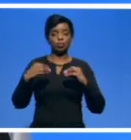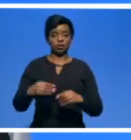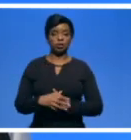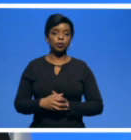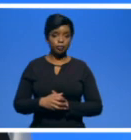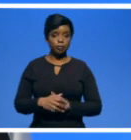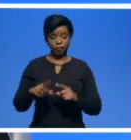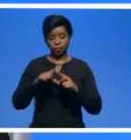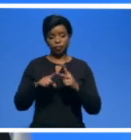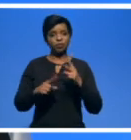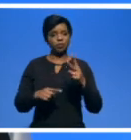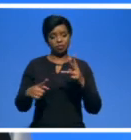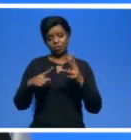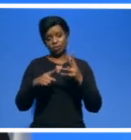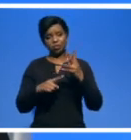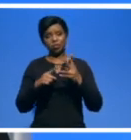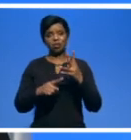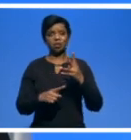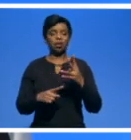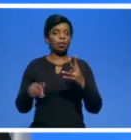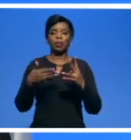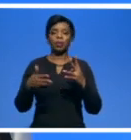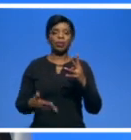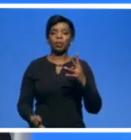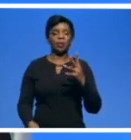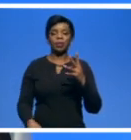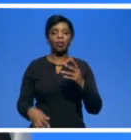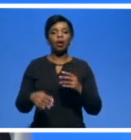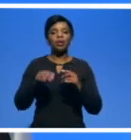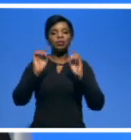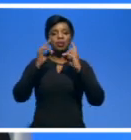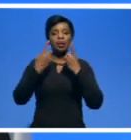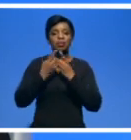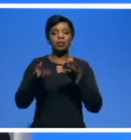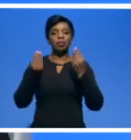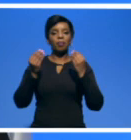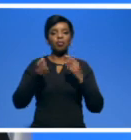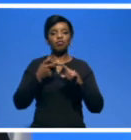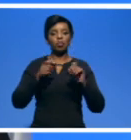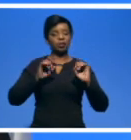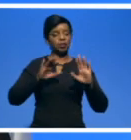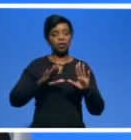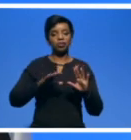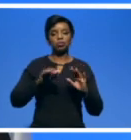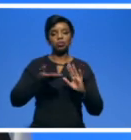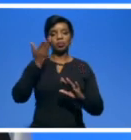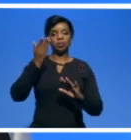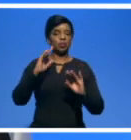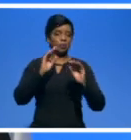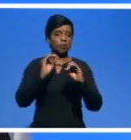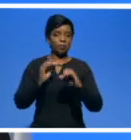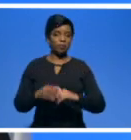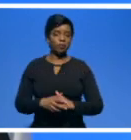ever reached a high point at double digits, Kanteletseo. Majority of spend across the provinces, for example, were